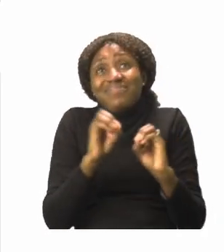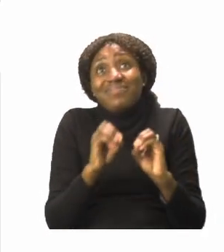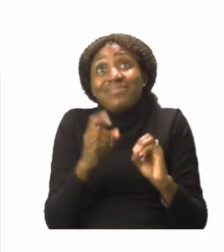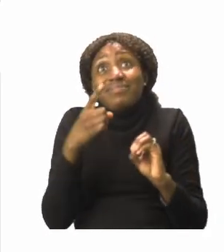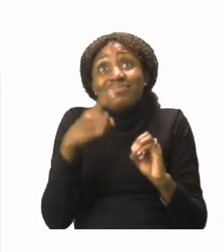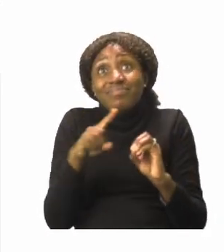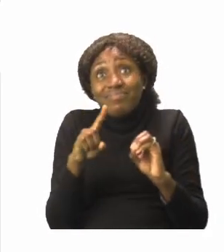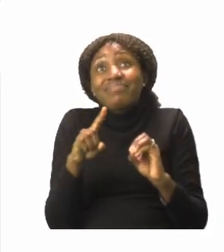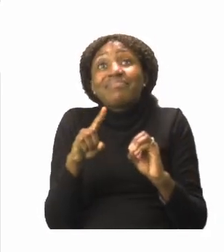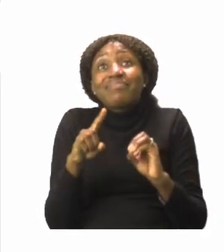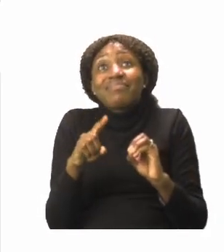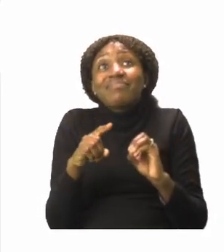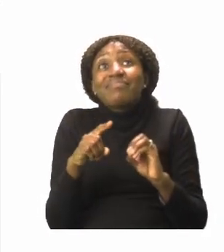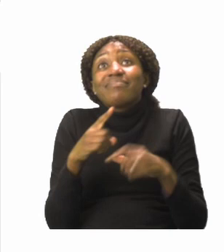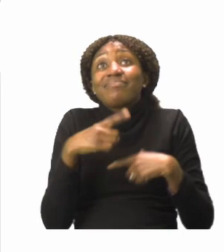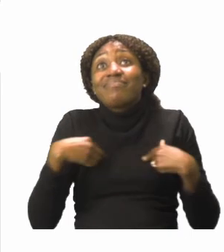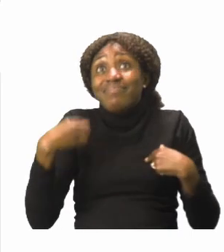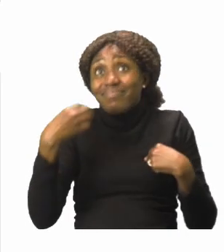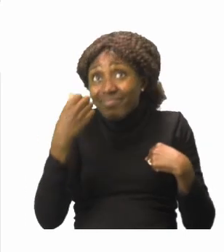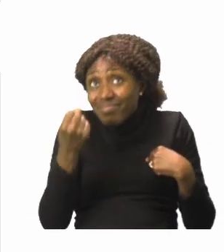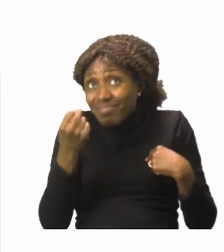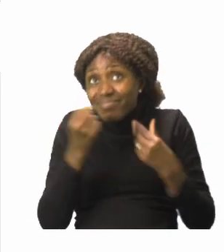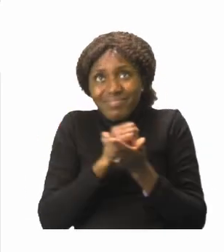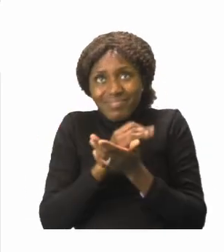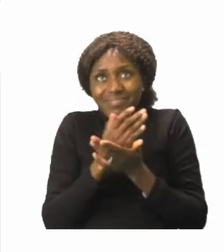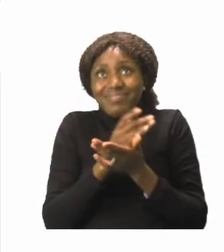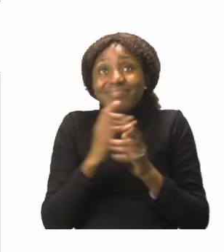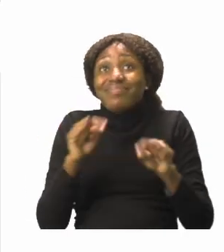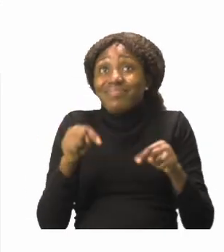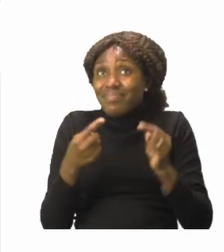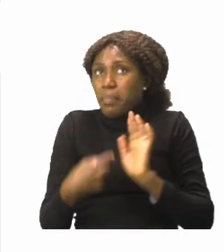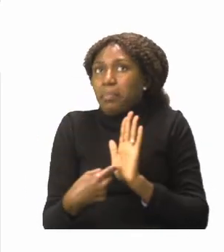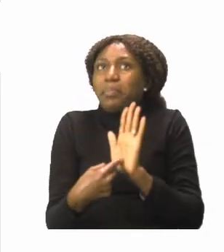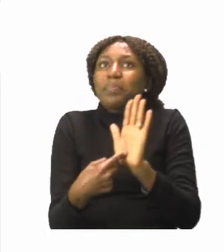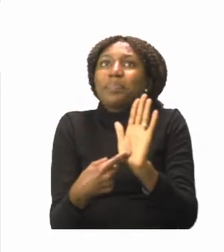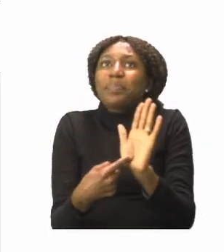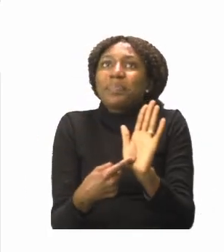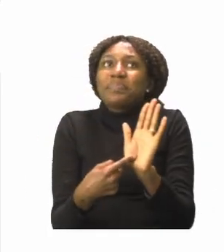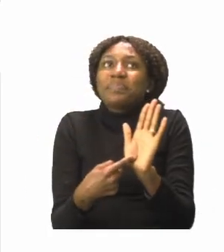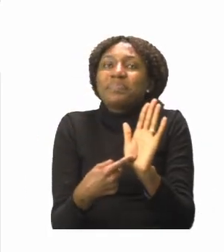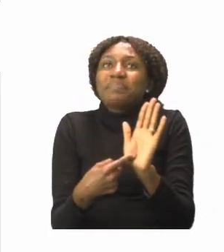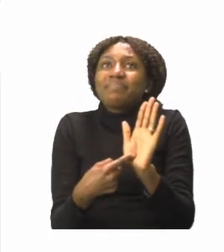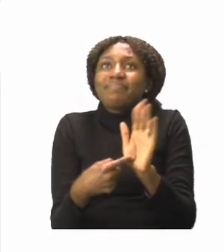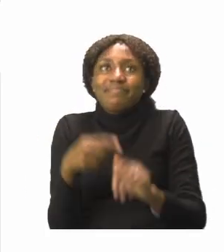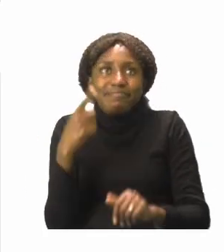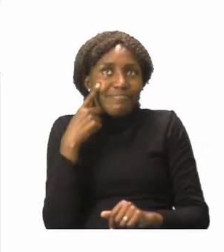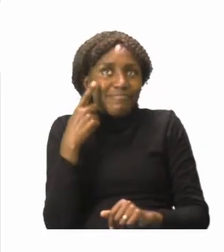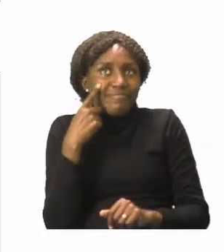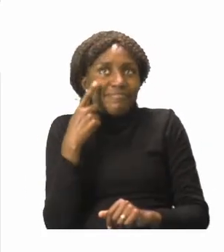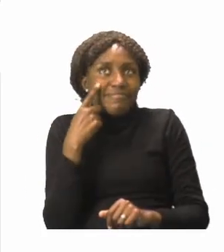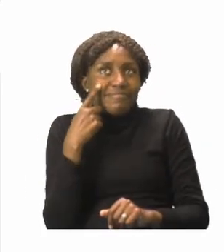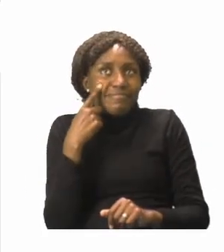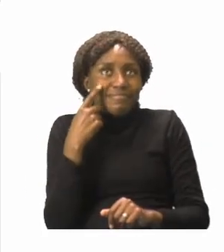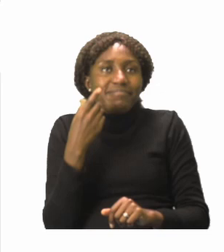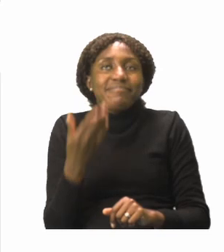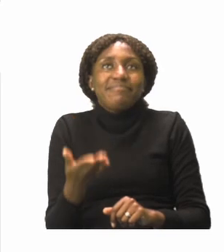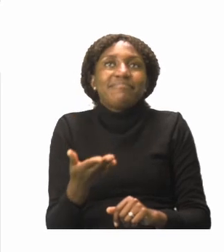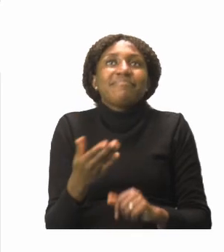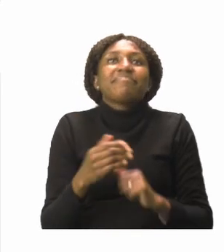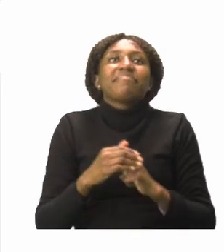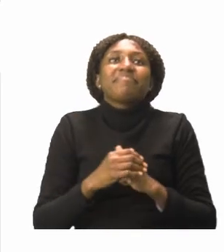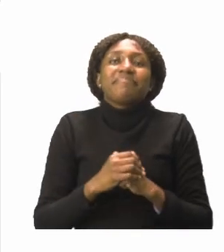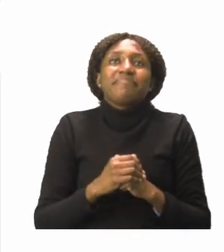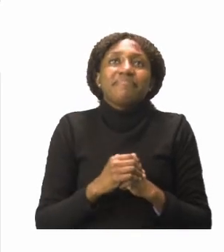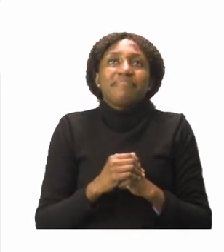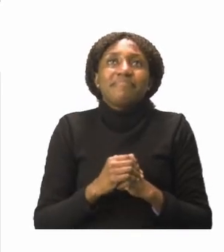instead, we have something that I'd like to show you that's on the board. So let's take a look at one thing that is a local